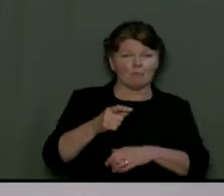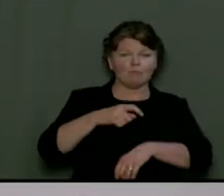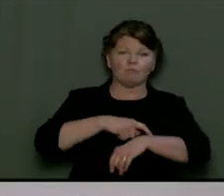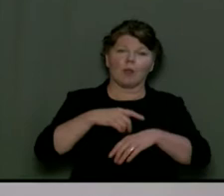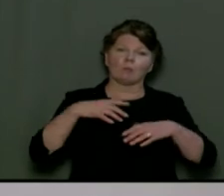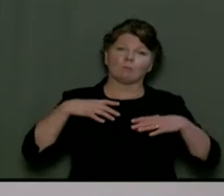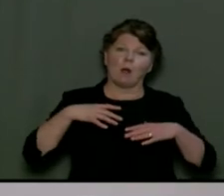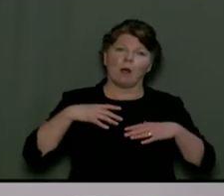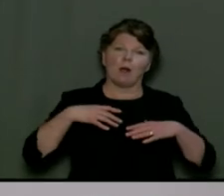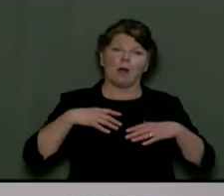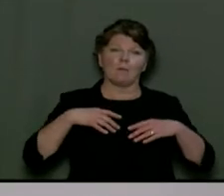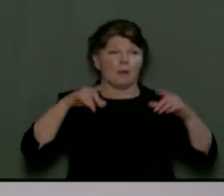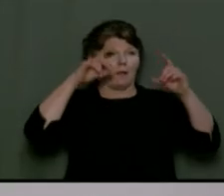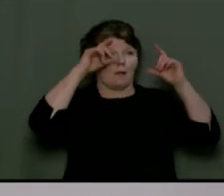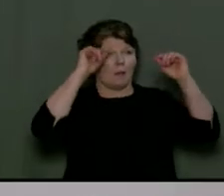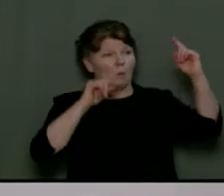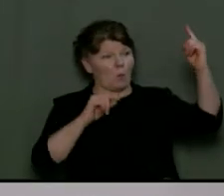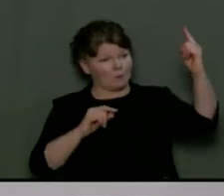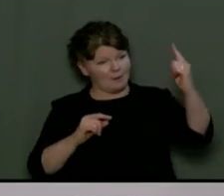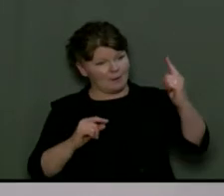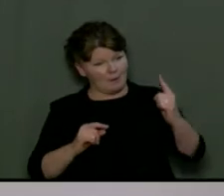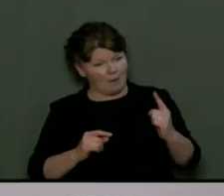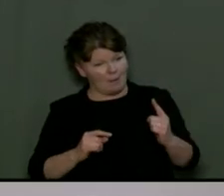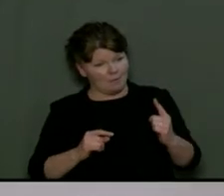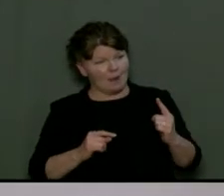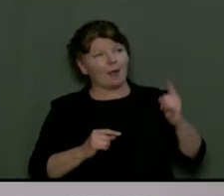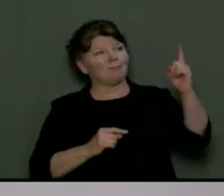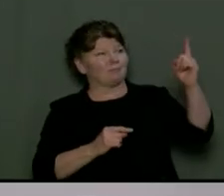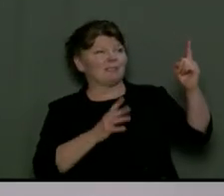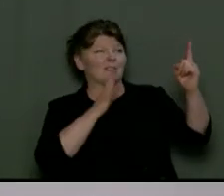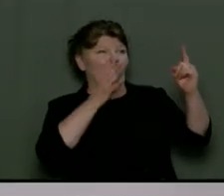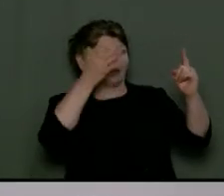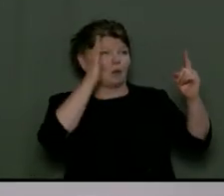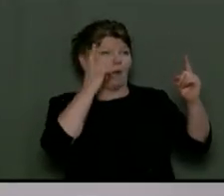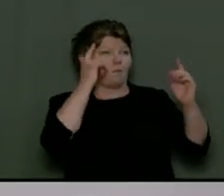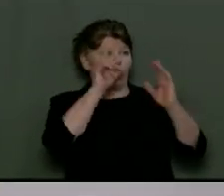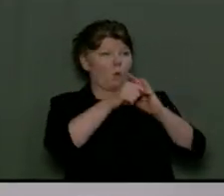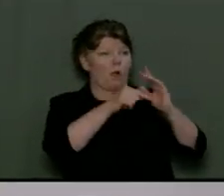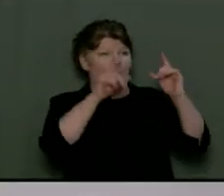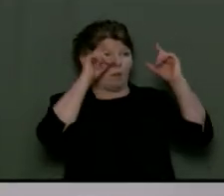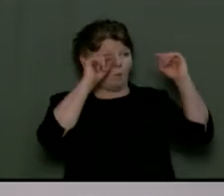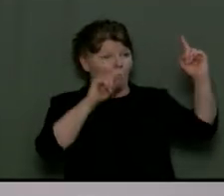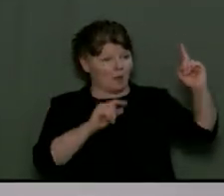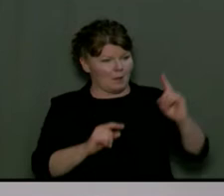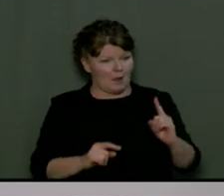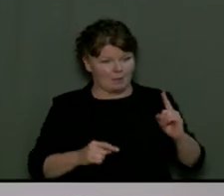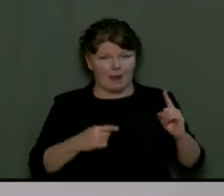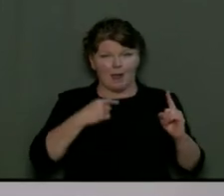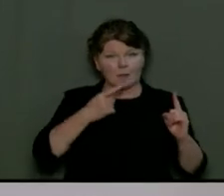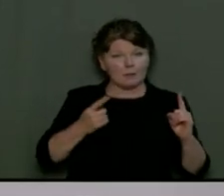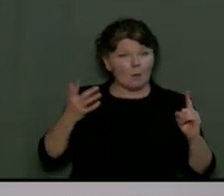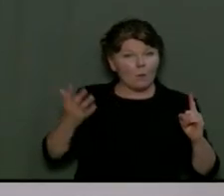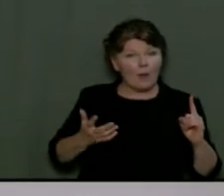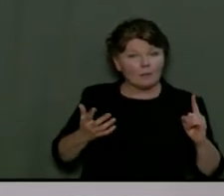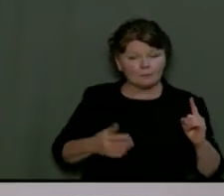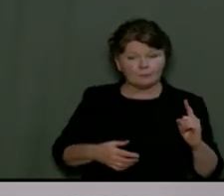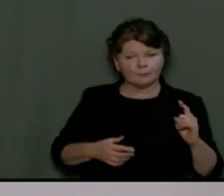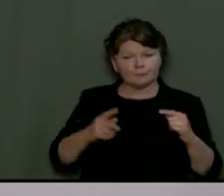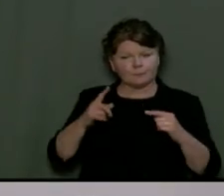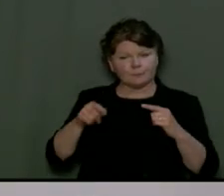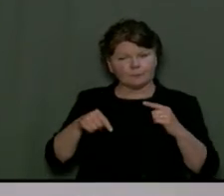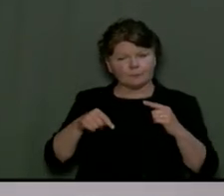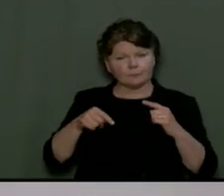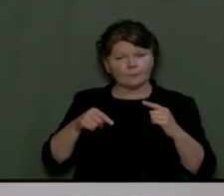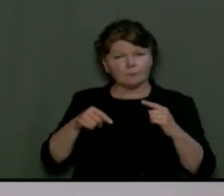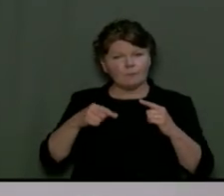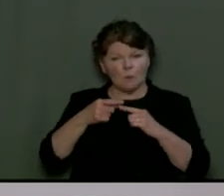then Moses, he comes down from Mount Sinai after talking to God for a while, and this is what he says on behalf of God. When you get into the